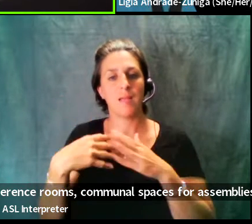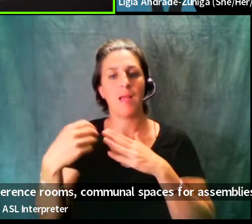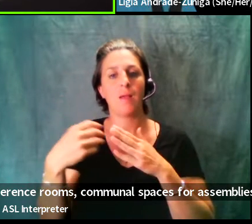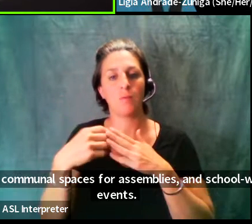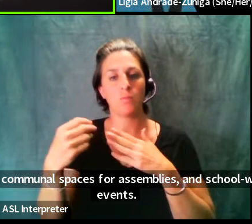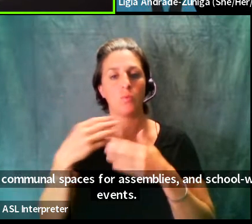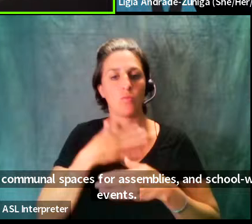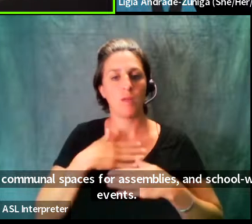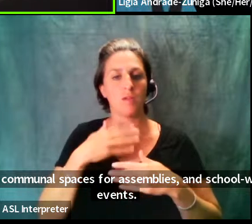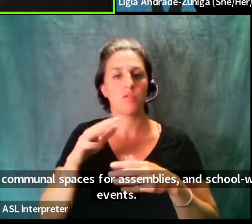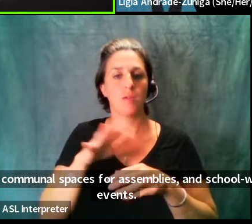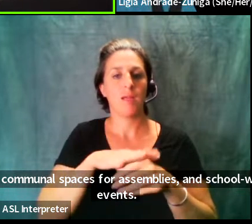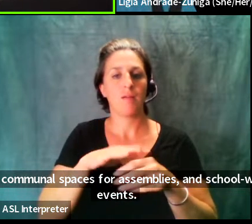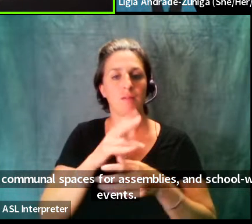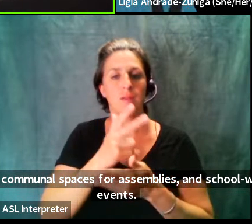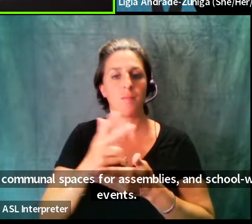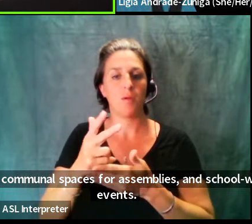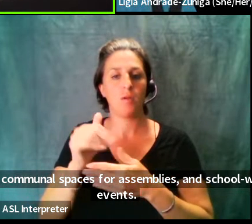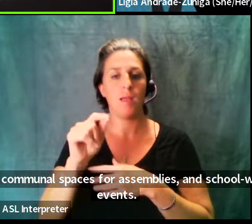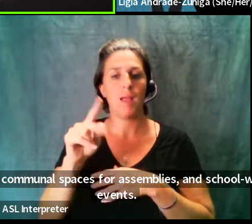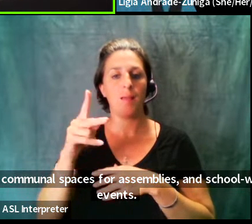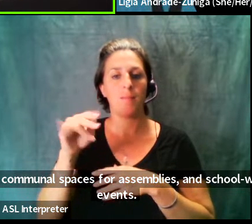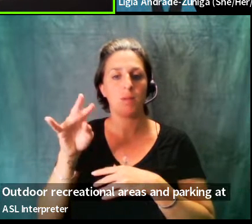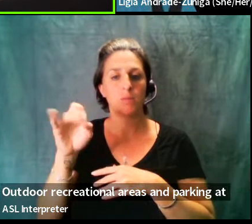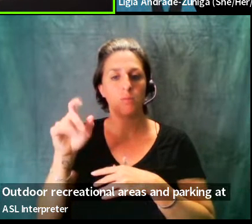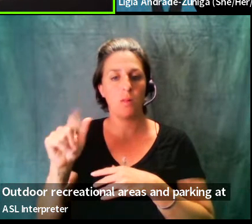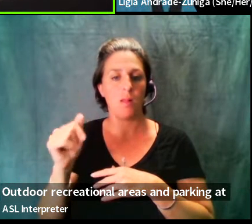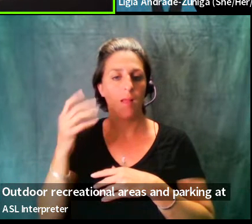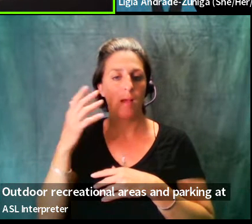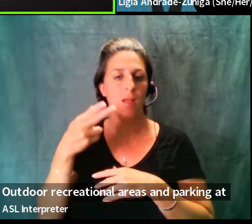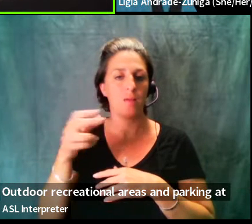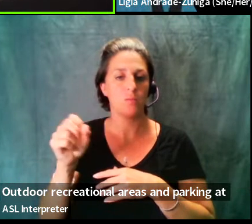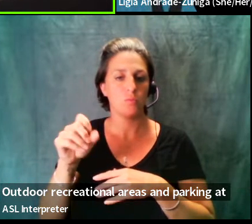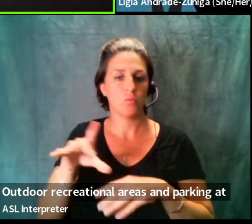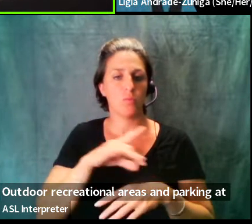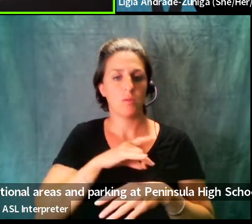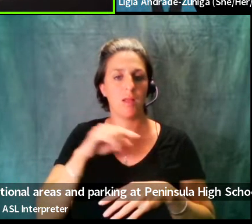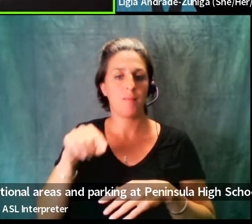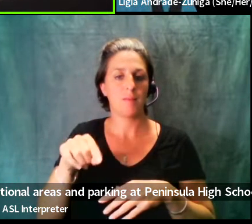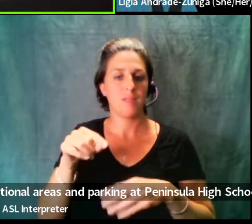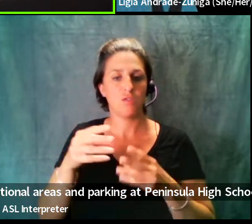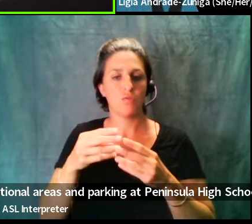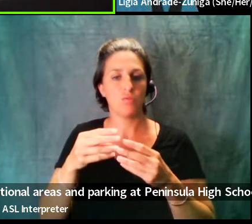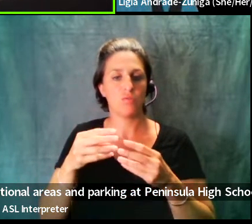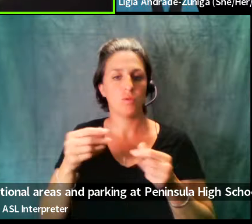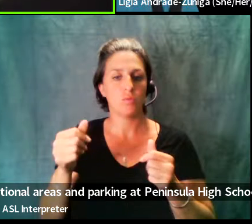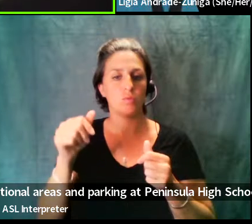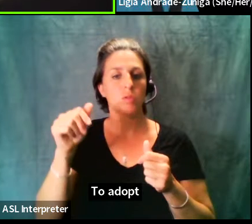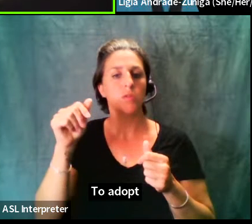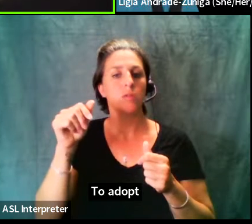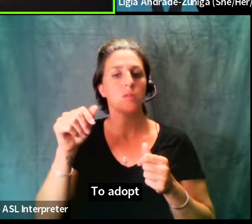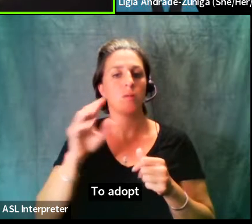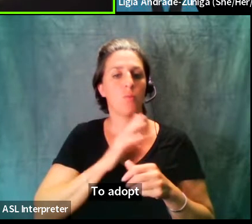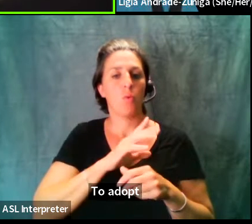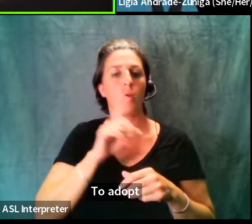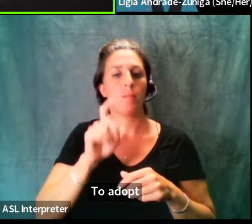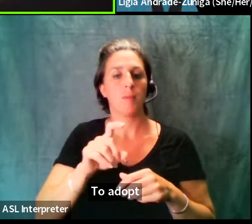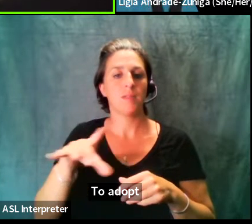recreational areas, and parking at Peninsula High School. To adopt the resolution, the board must find that the